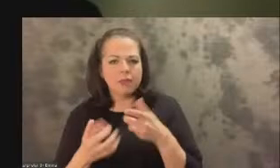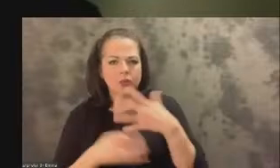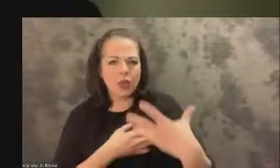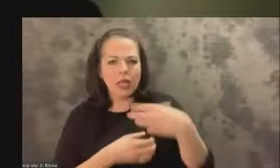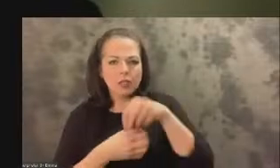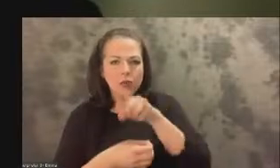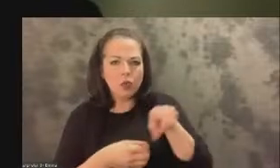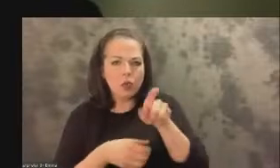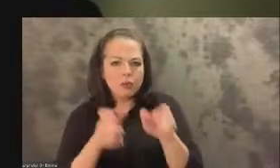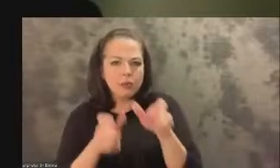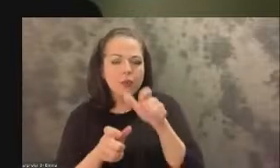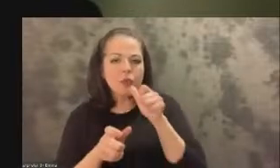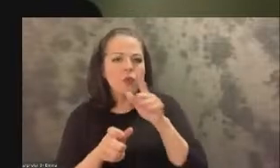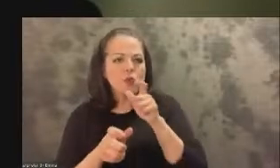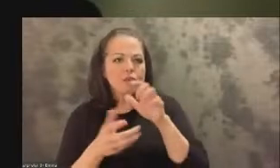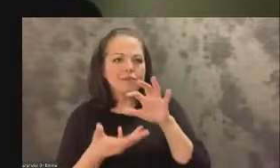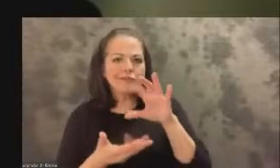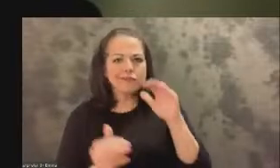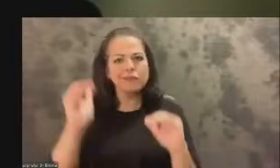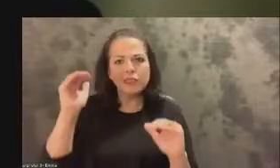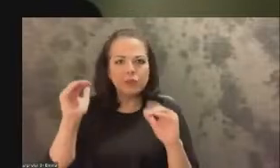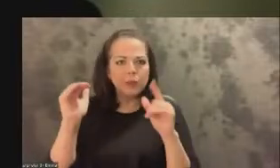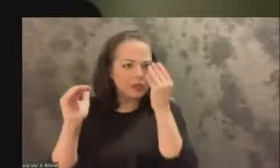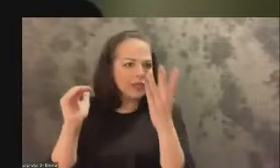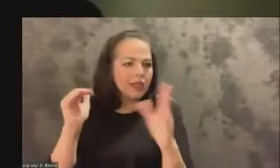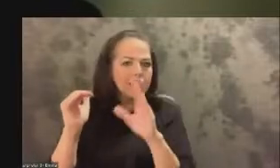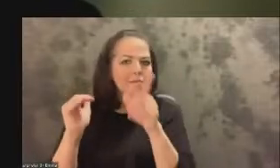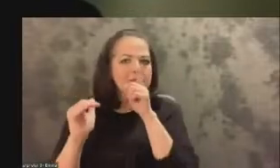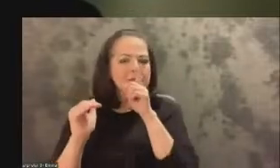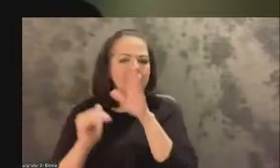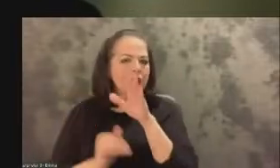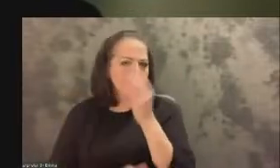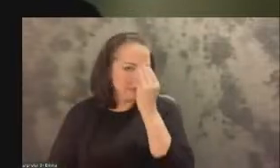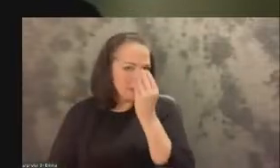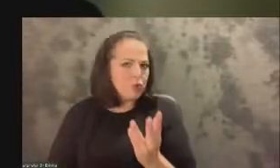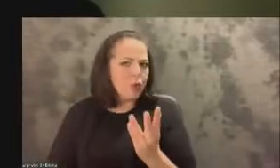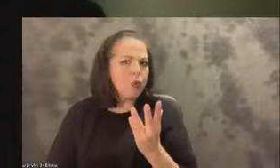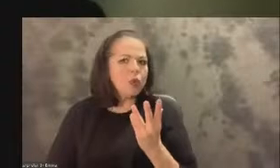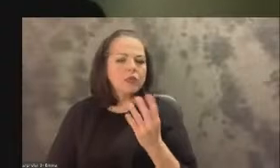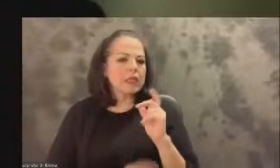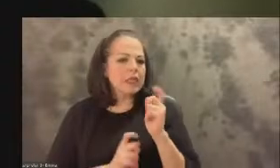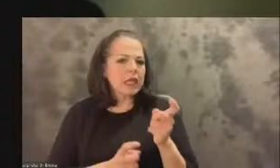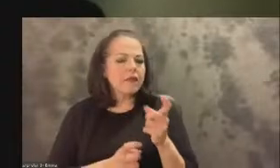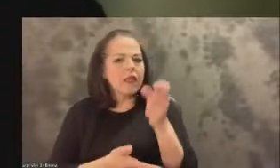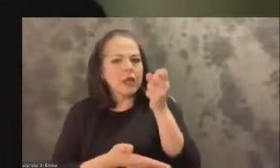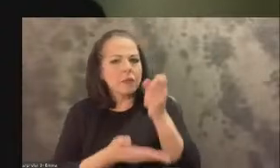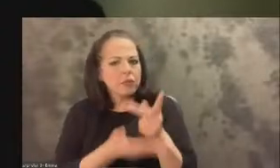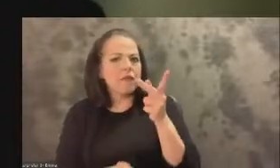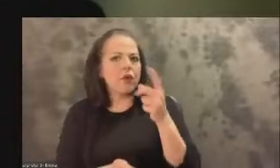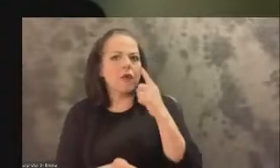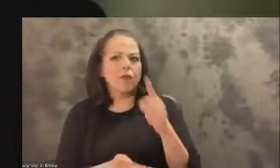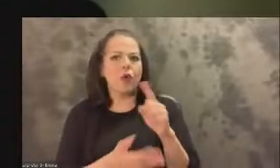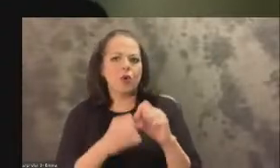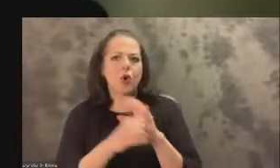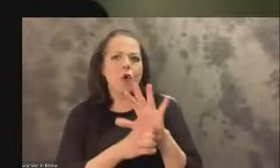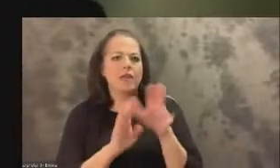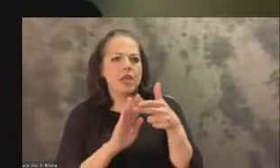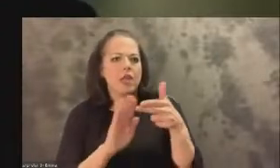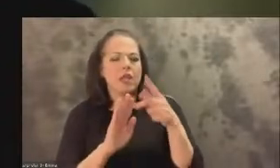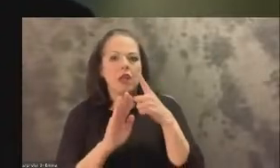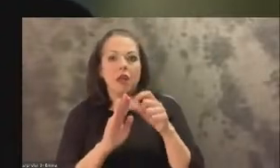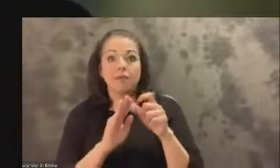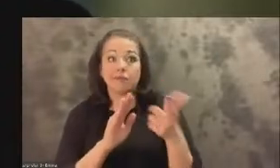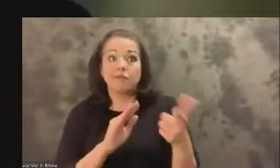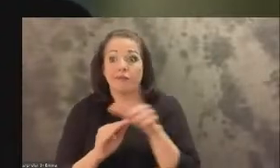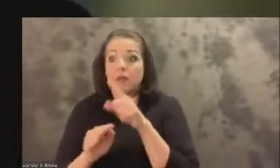who disproportionately have never been told or given any kind of like a seal of approval for having COVID, let alone long COVID?